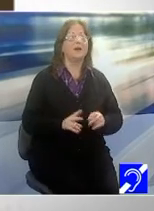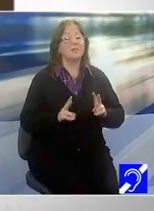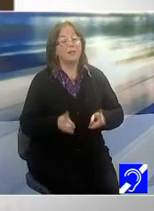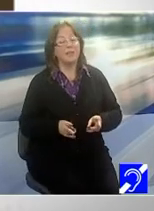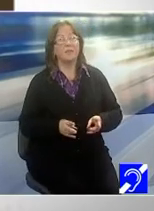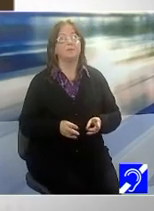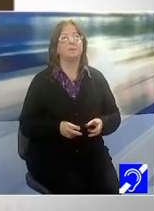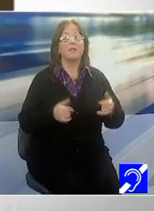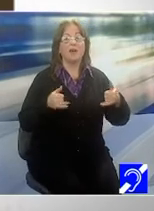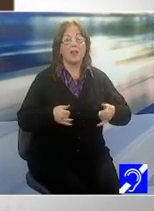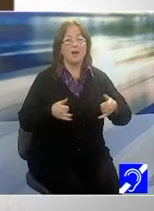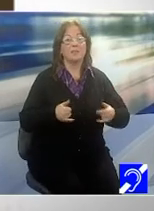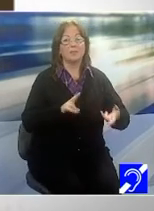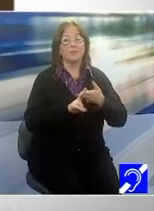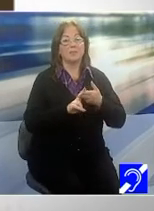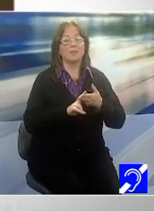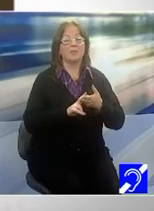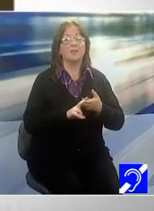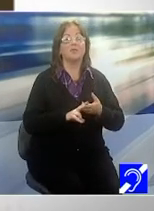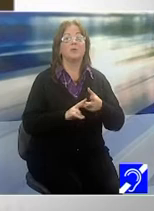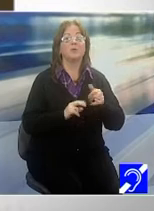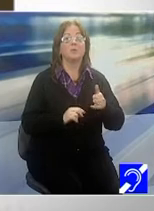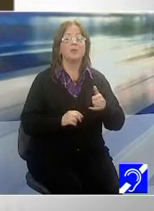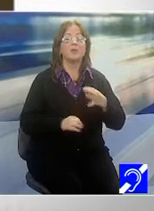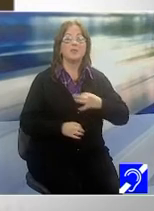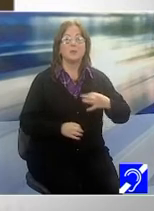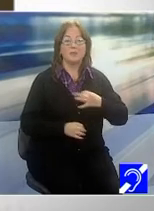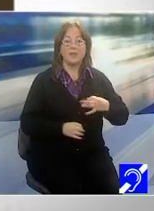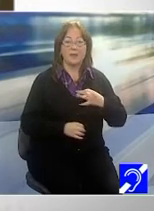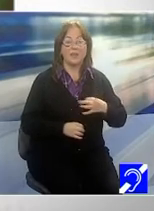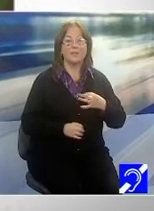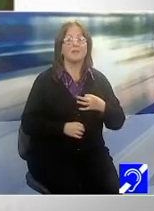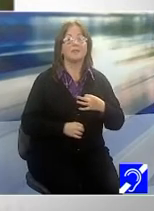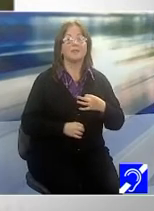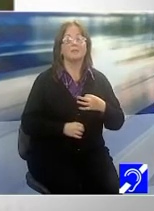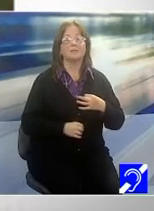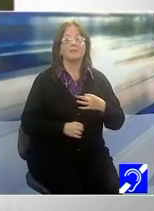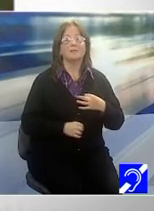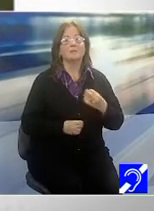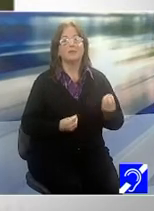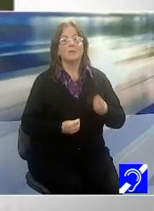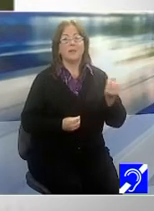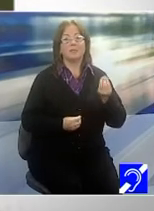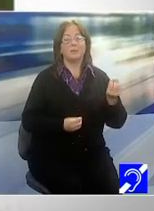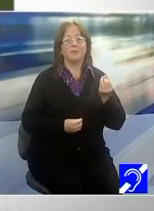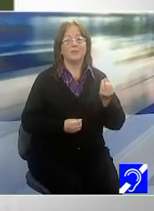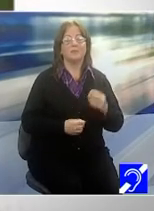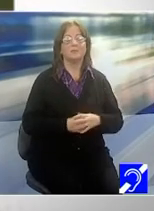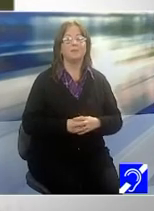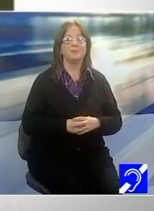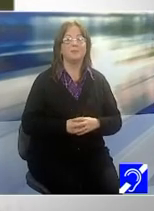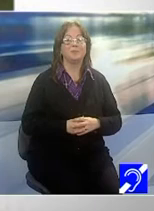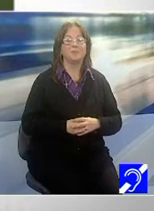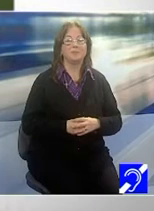astăzi m-am întâlnit cu niște studenți extraordinari de la universitate. And they were very inquisitive and quite